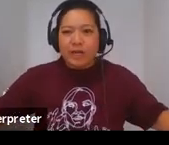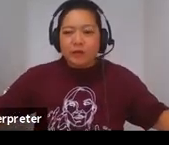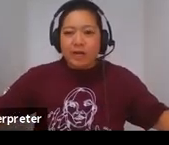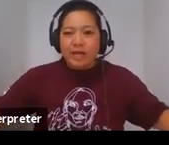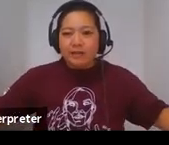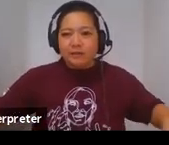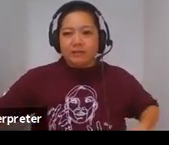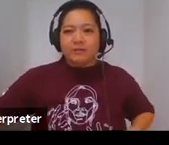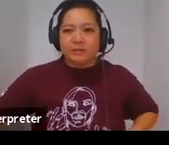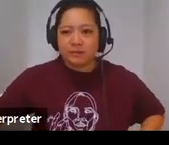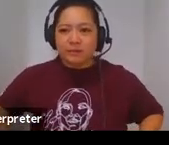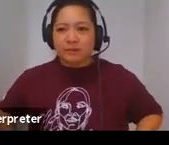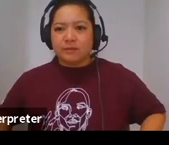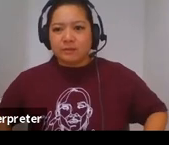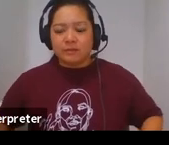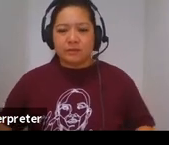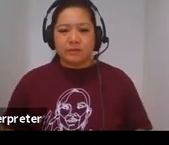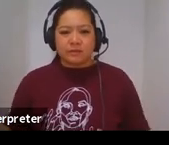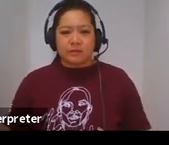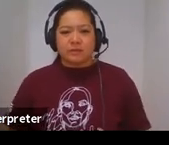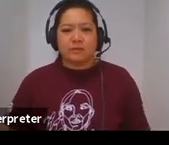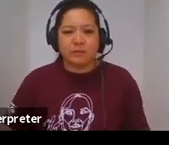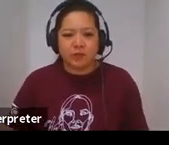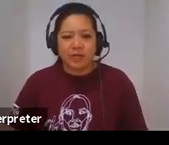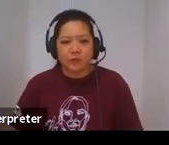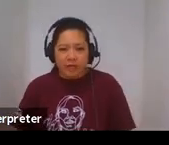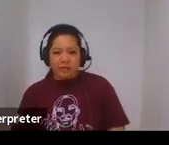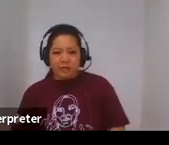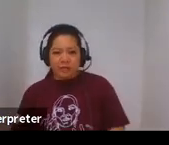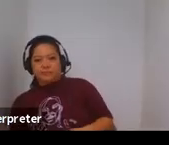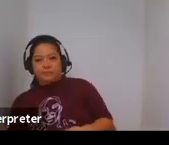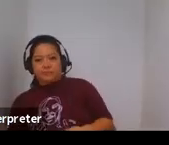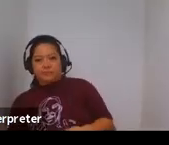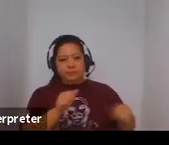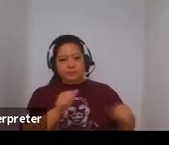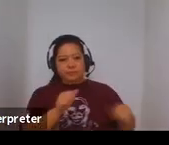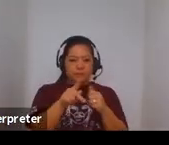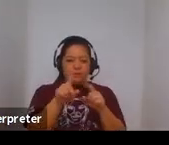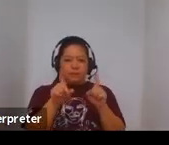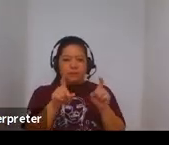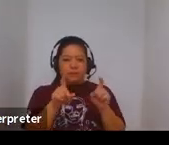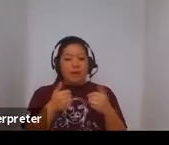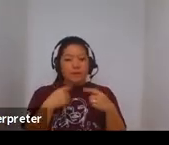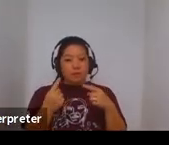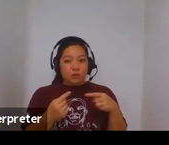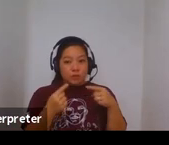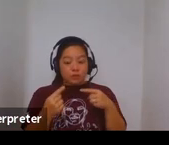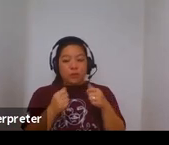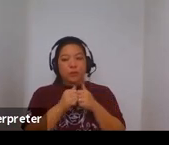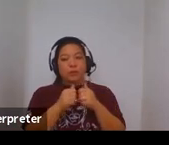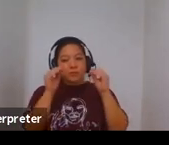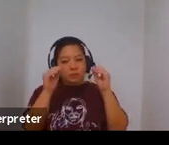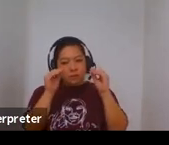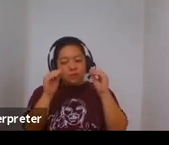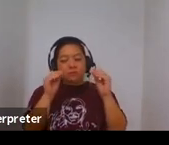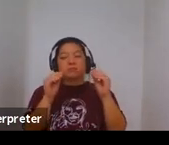Oh, great. I got another follow-up question. So have I struggled with teaching social behaviors to people with different